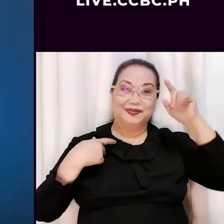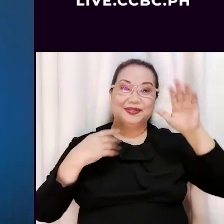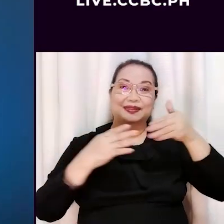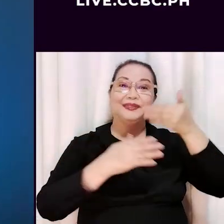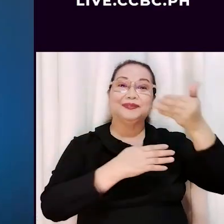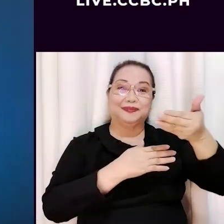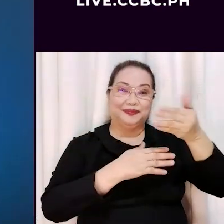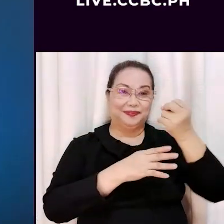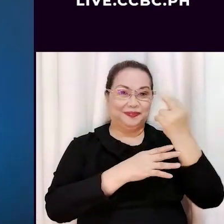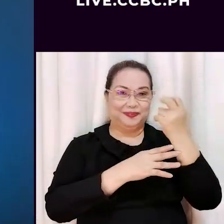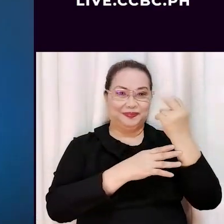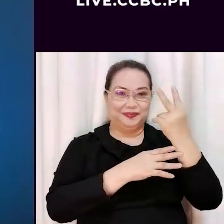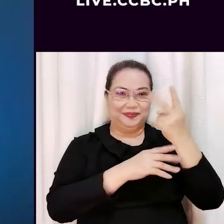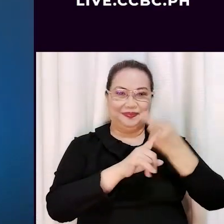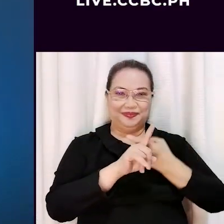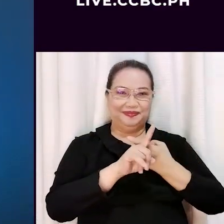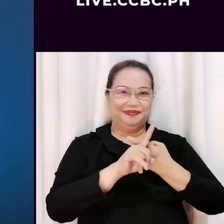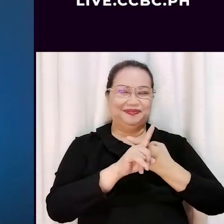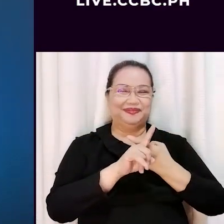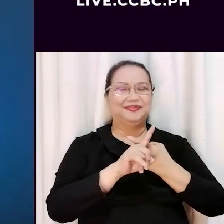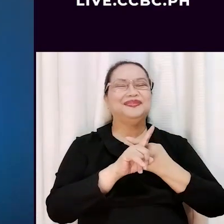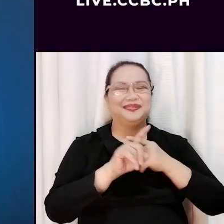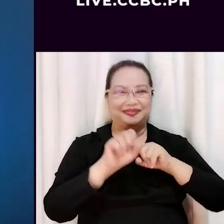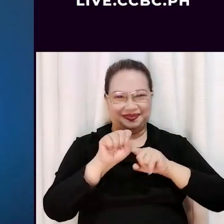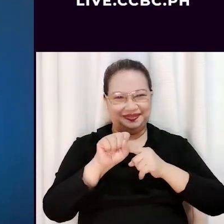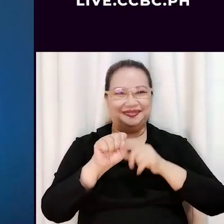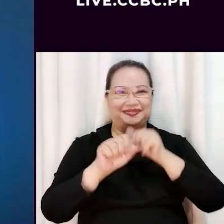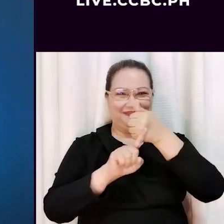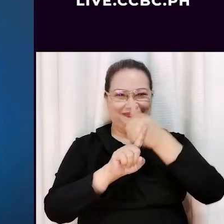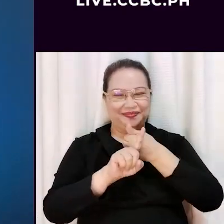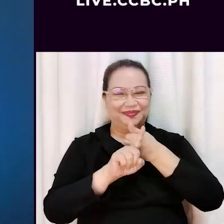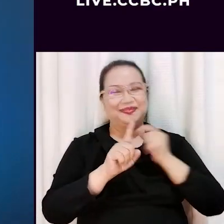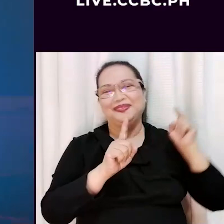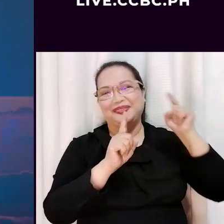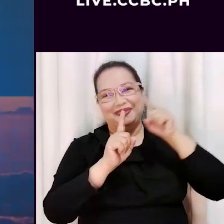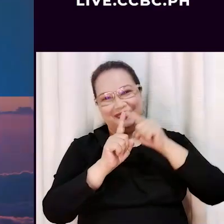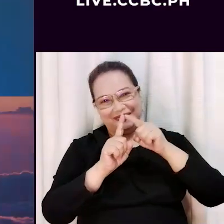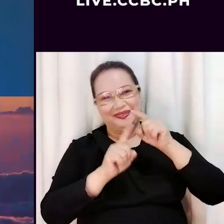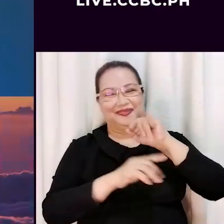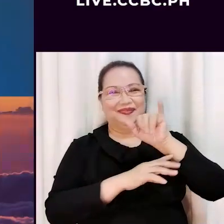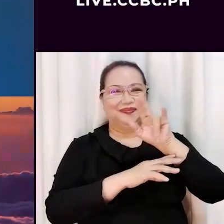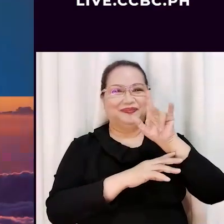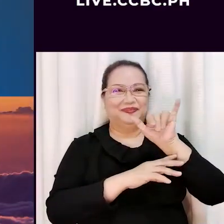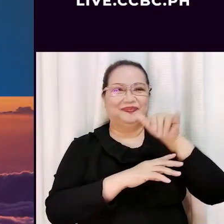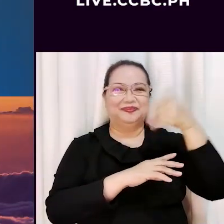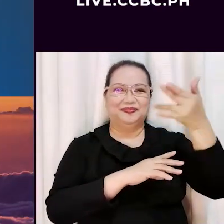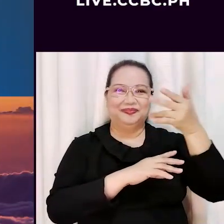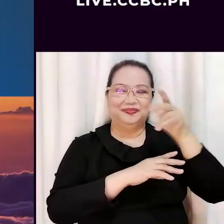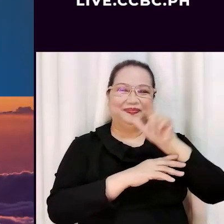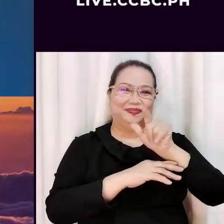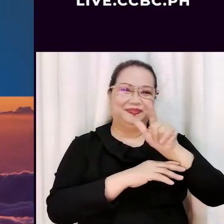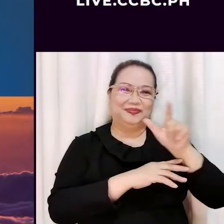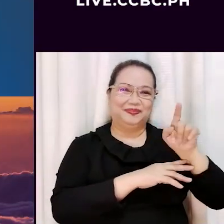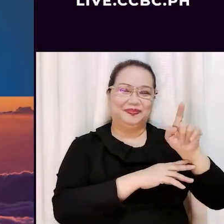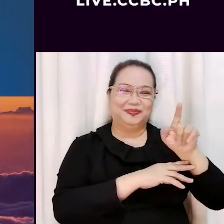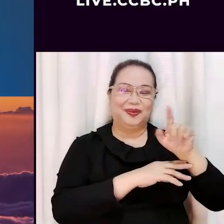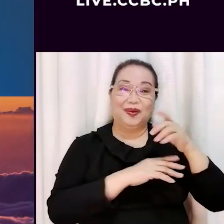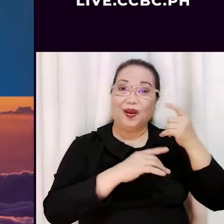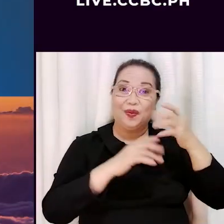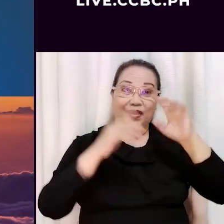next 12 months, starting August until July next year. Our theme, Emerge.